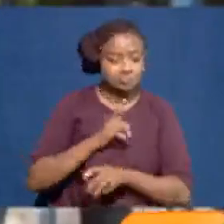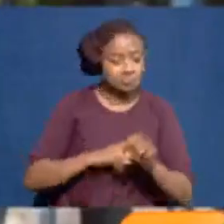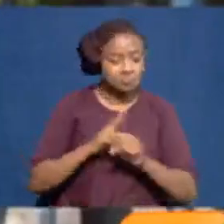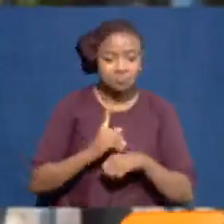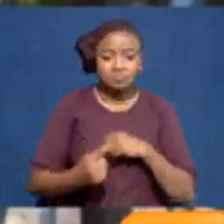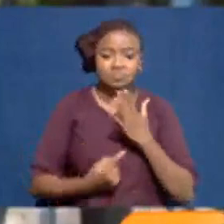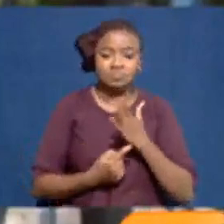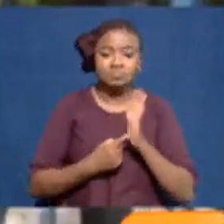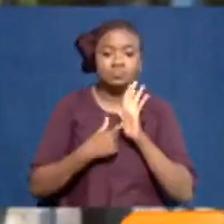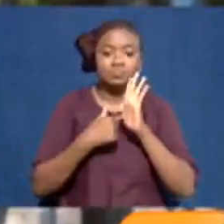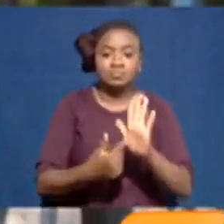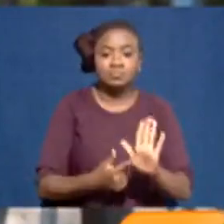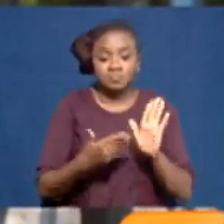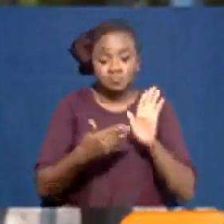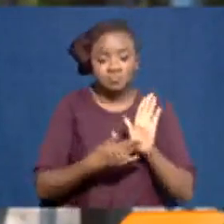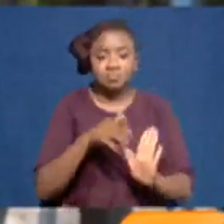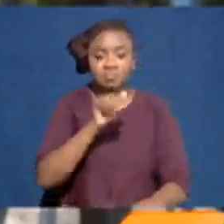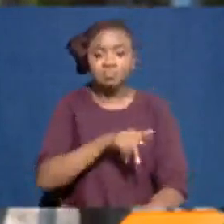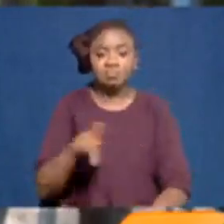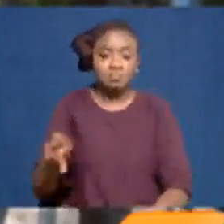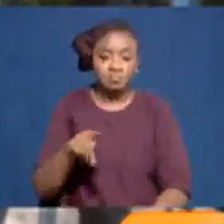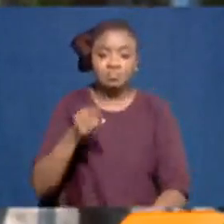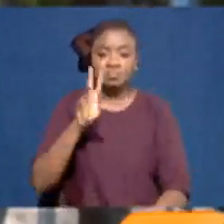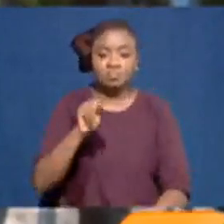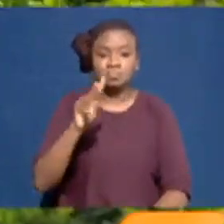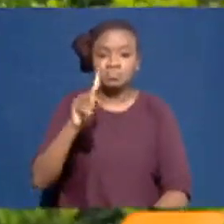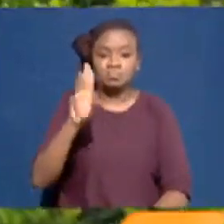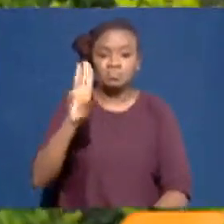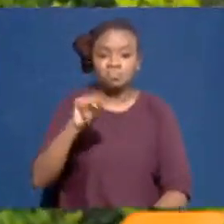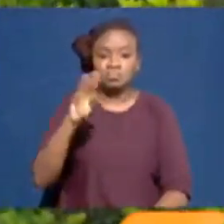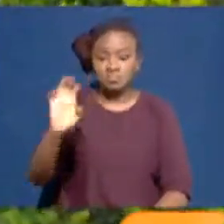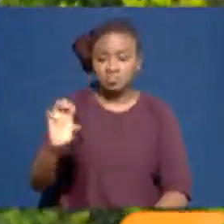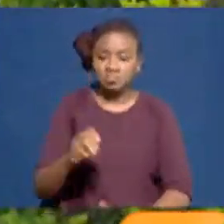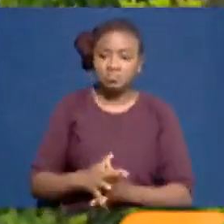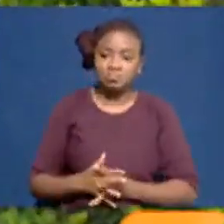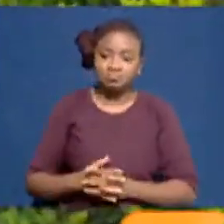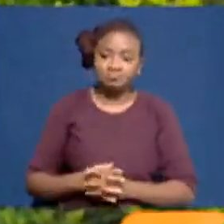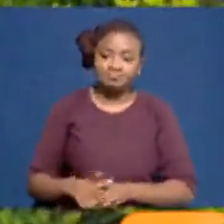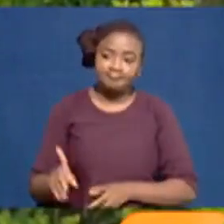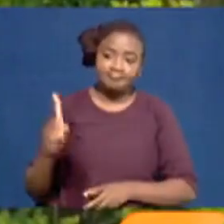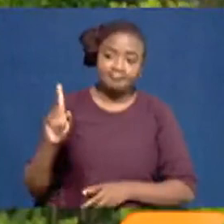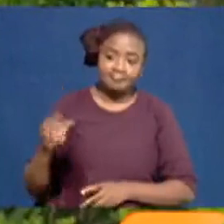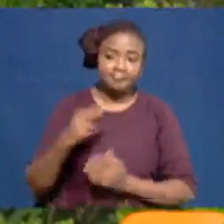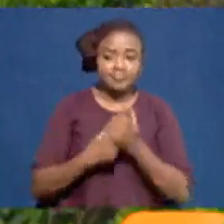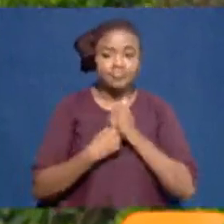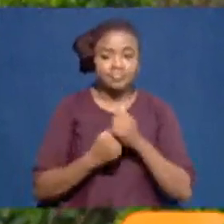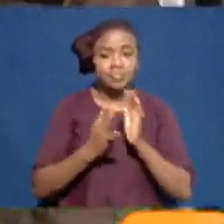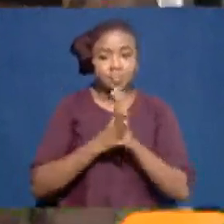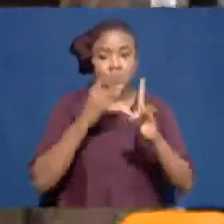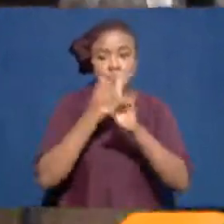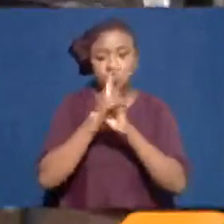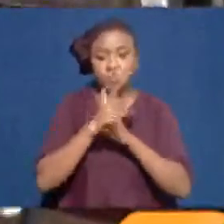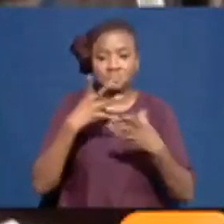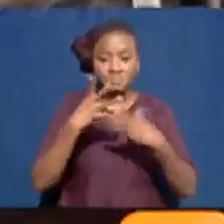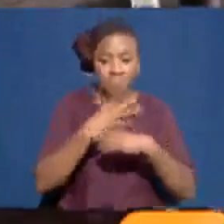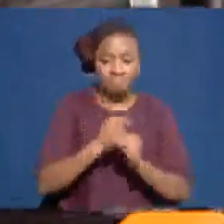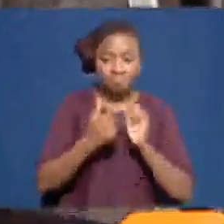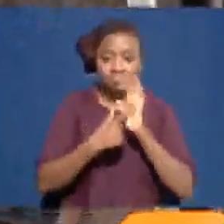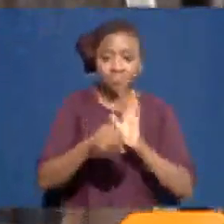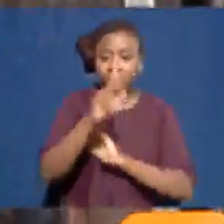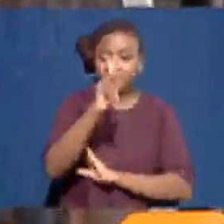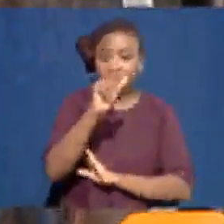Example, a good example of technology in farming is Ndume app. Digicow has partnered with organizations such as Calro to help farmers